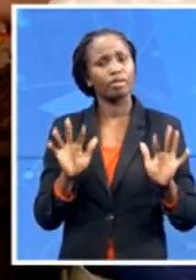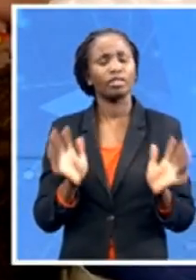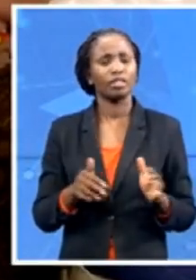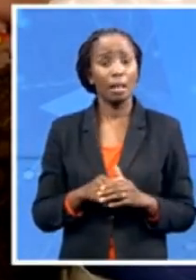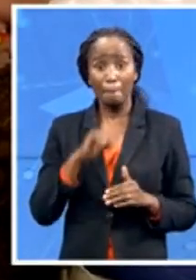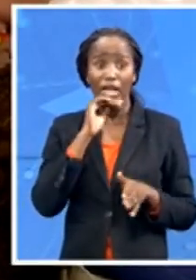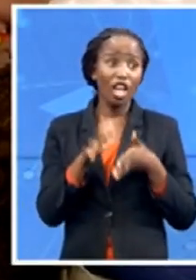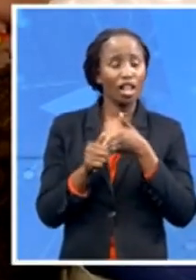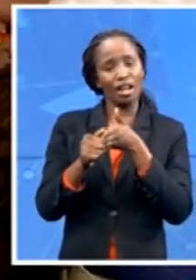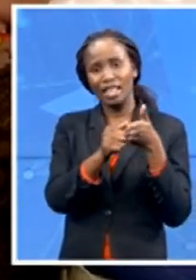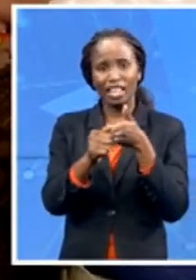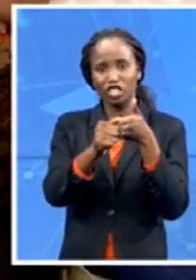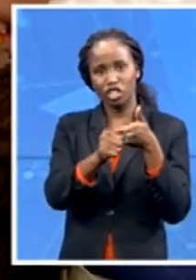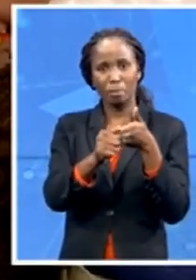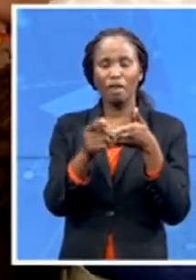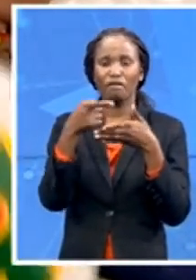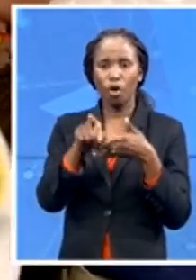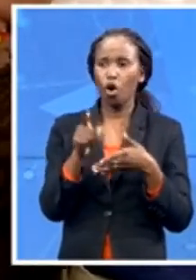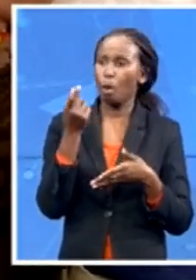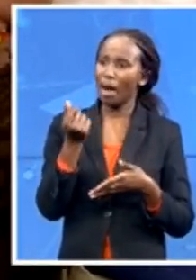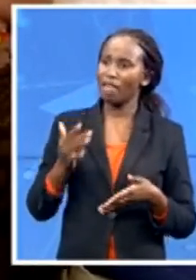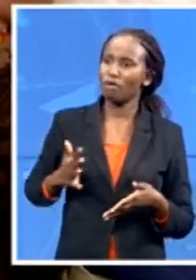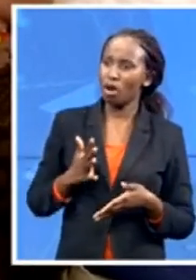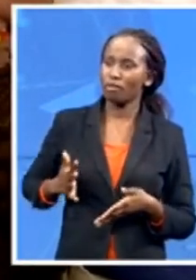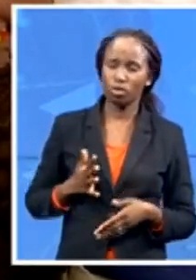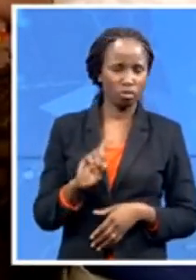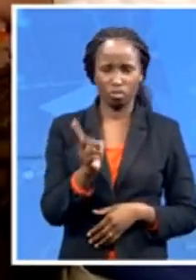le. Ayi azinalo nengxaki le.